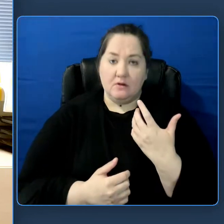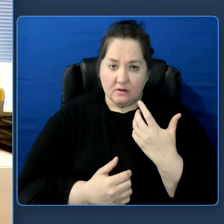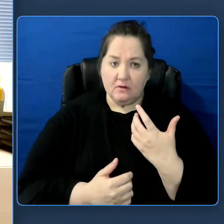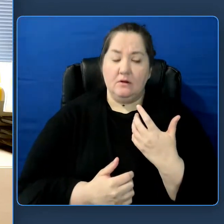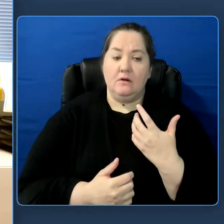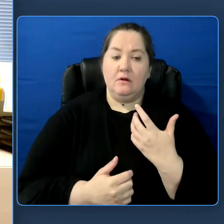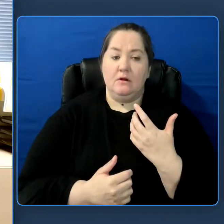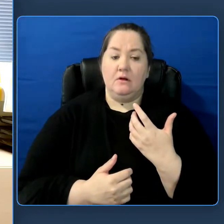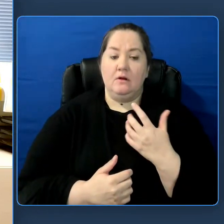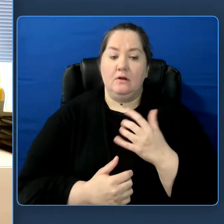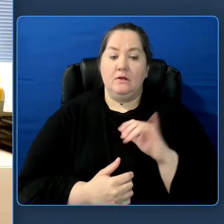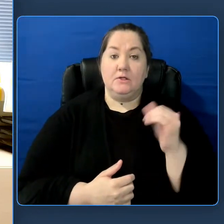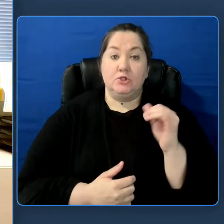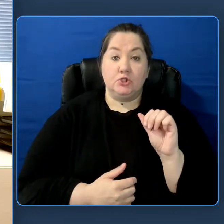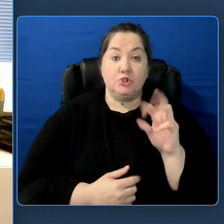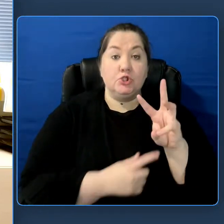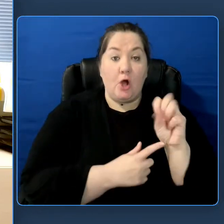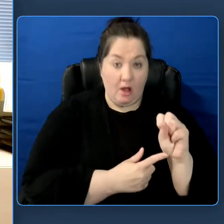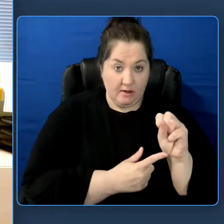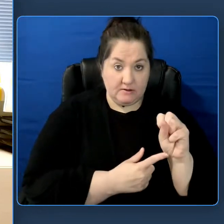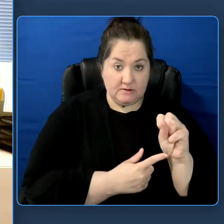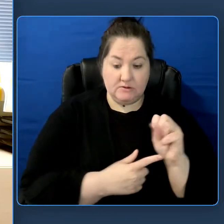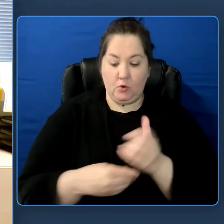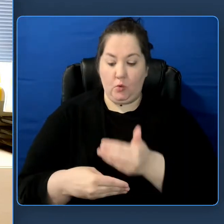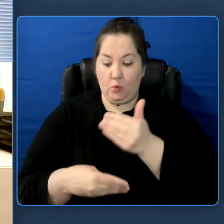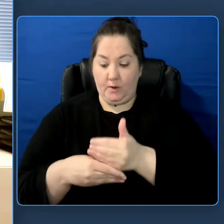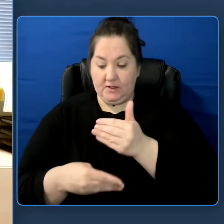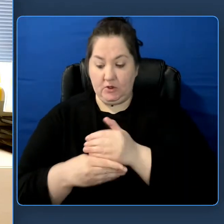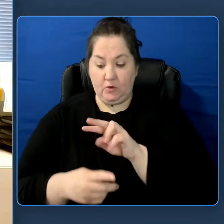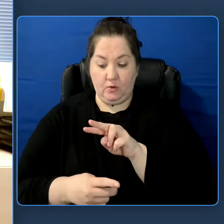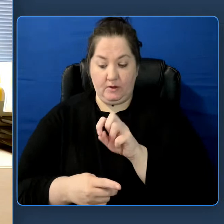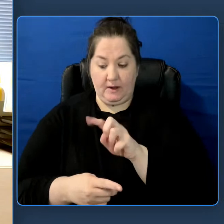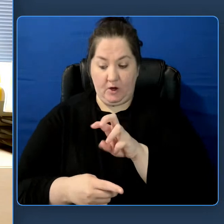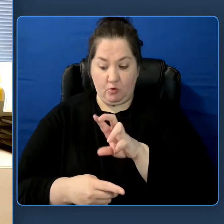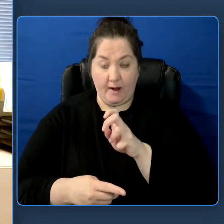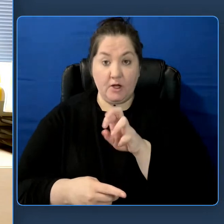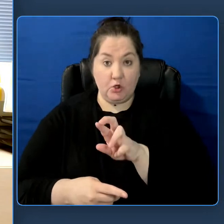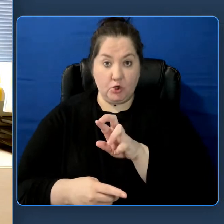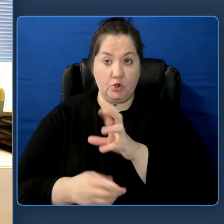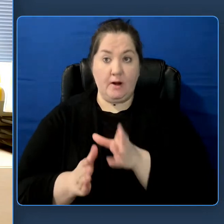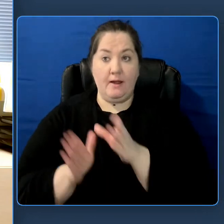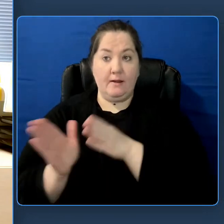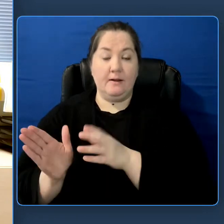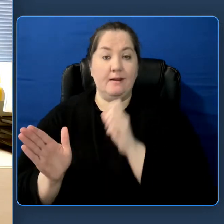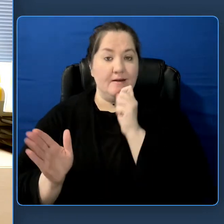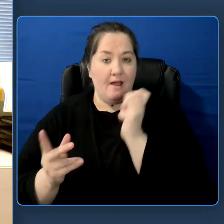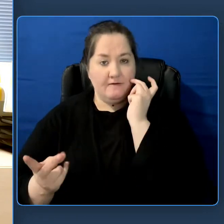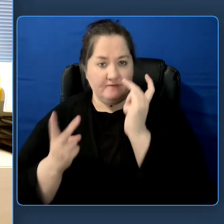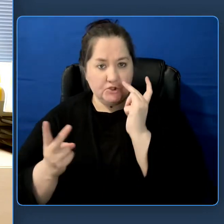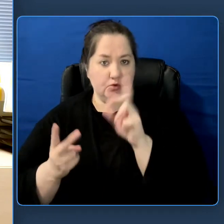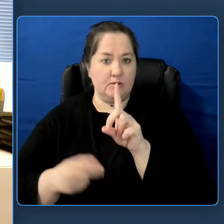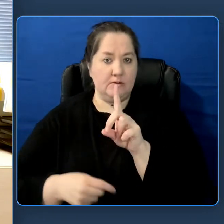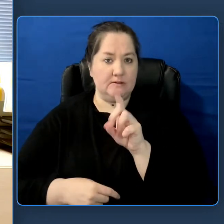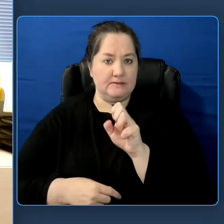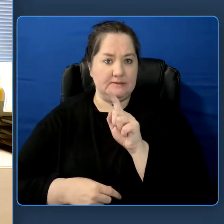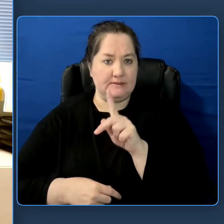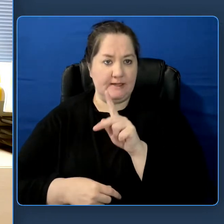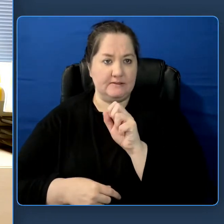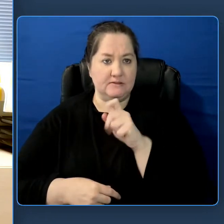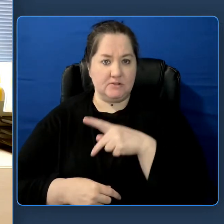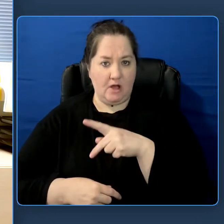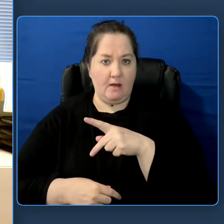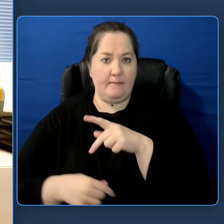between JAWS, Windows Narrator, and non-visual desktop access, or